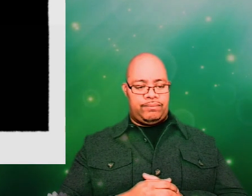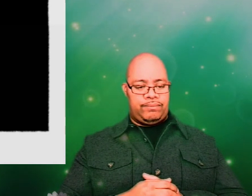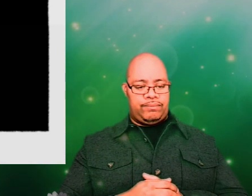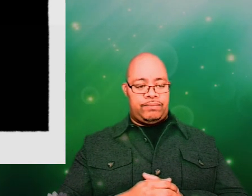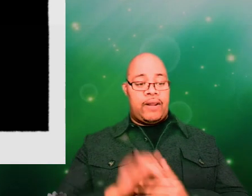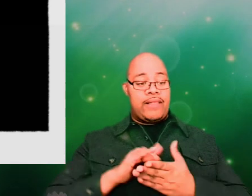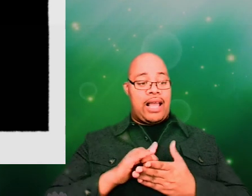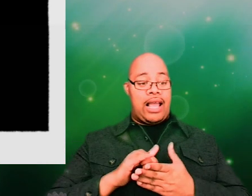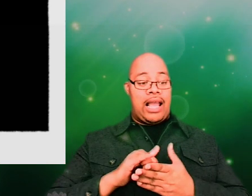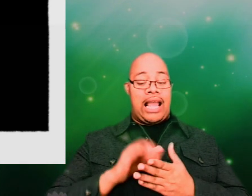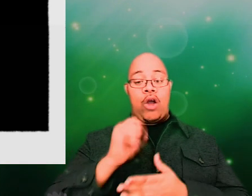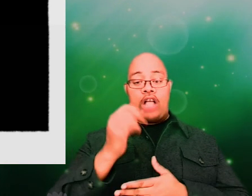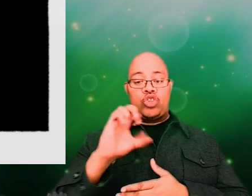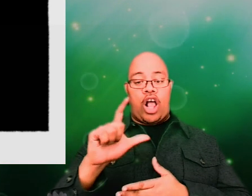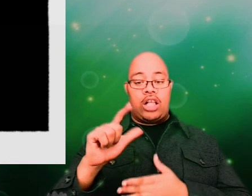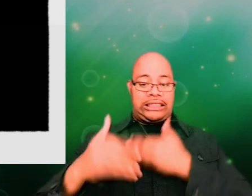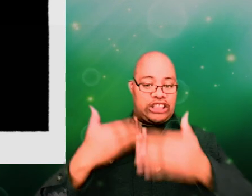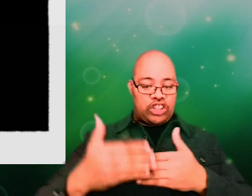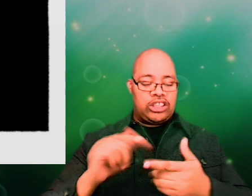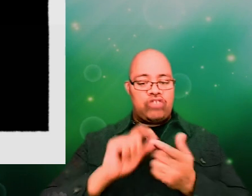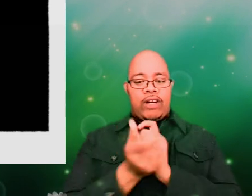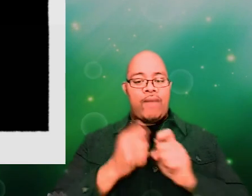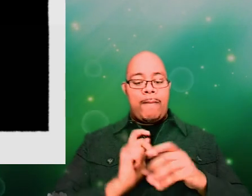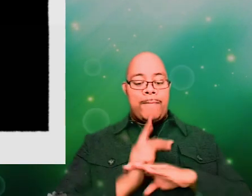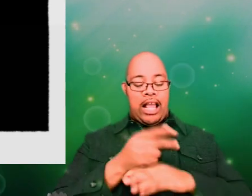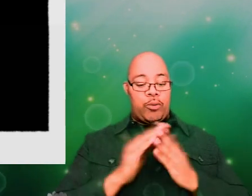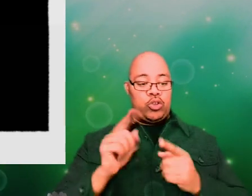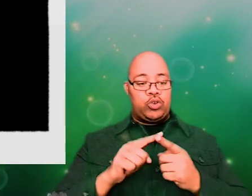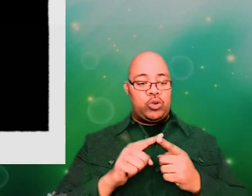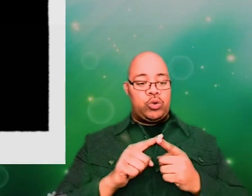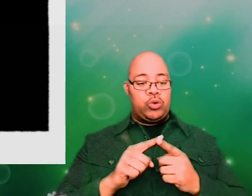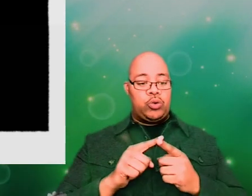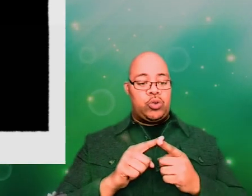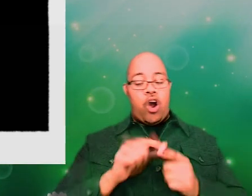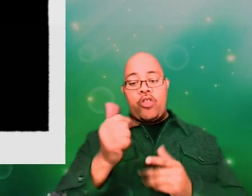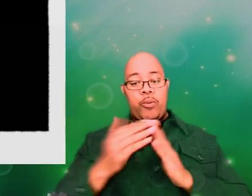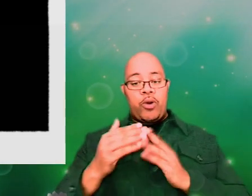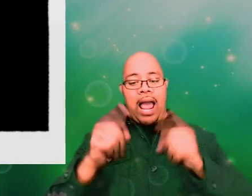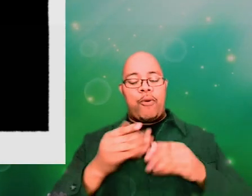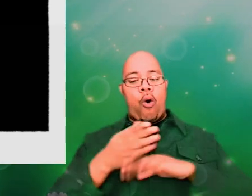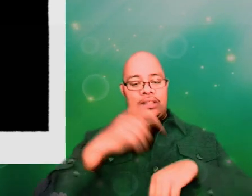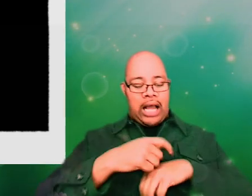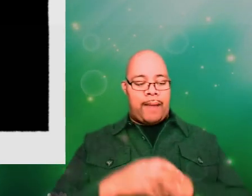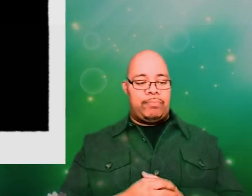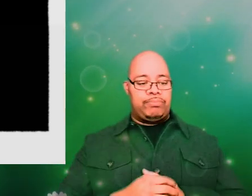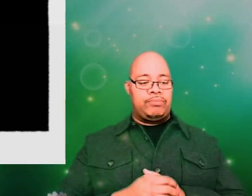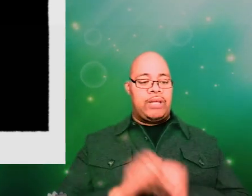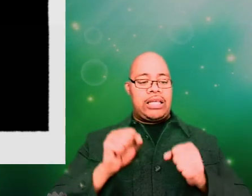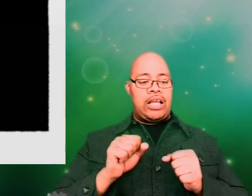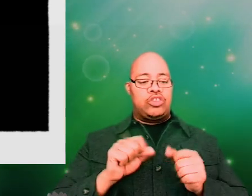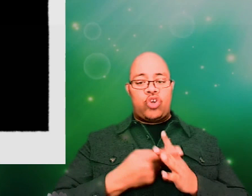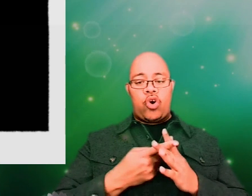Ecological succession is the natural transition of plant communities to a climax community happening over time. It can be initiated